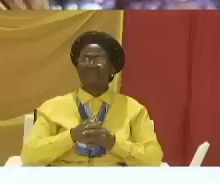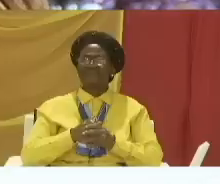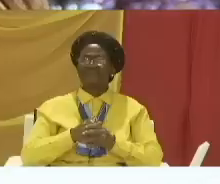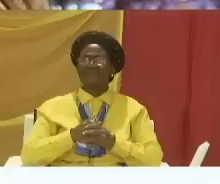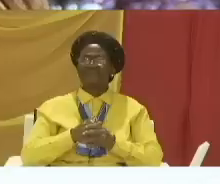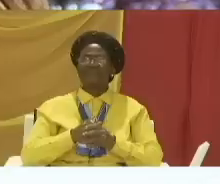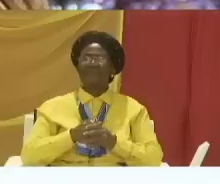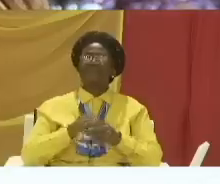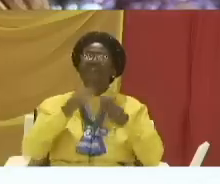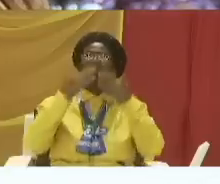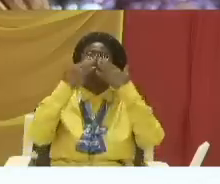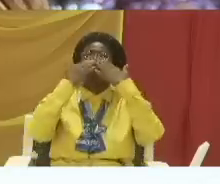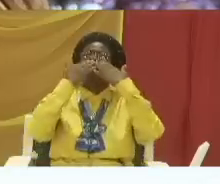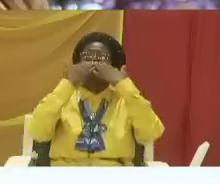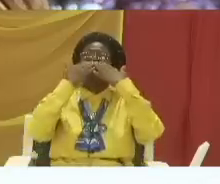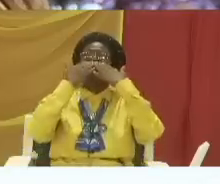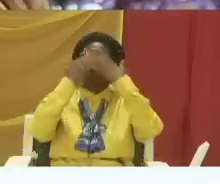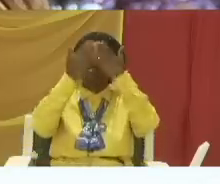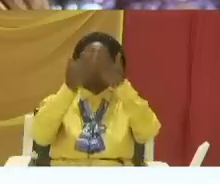Thank you, Father.